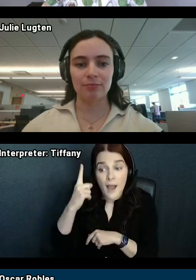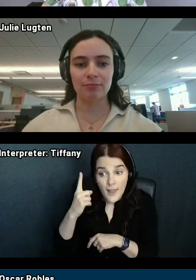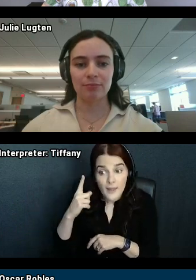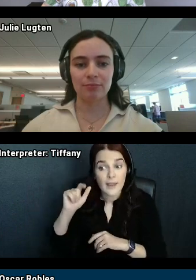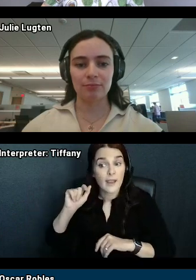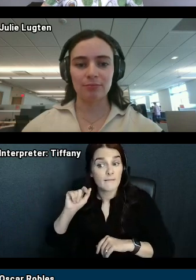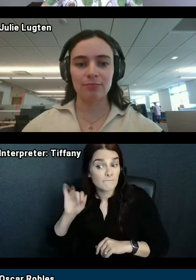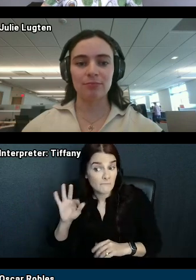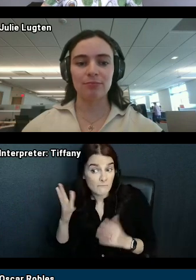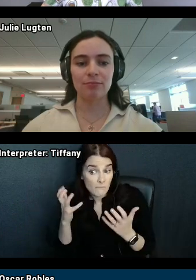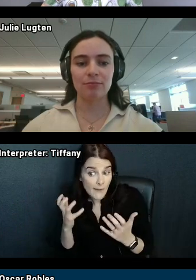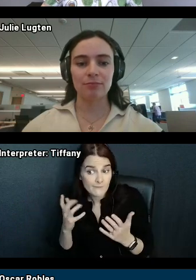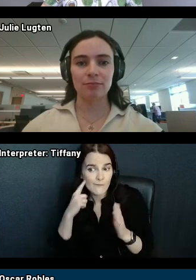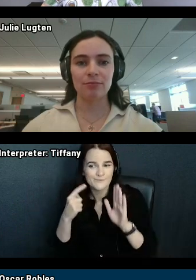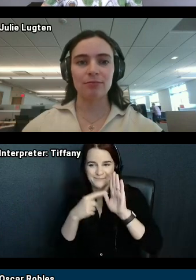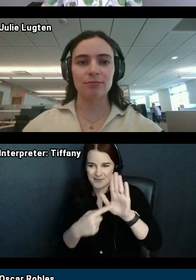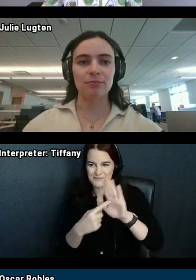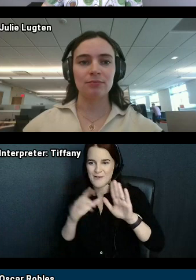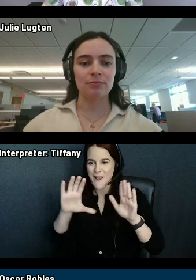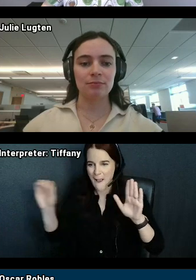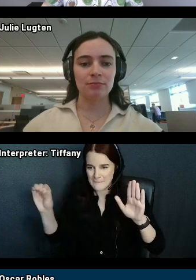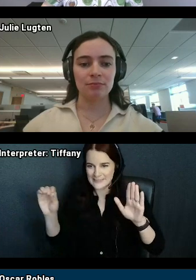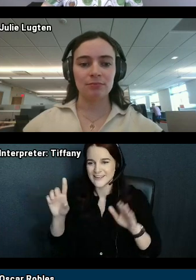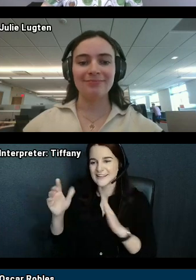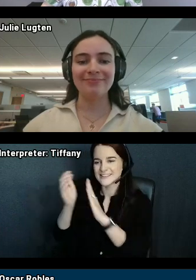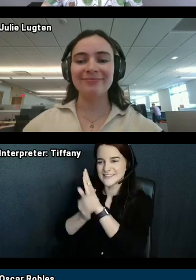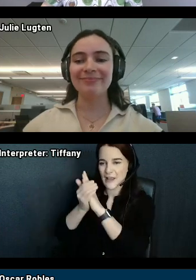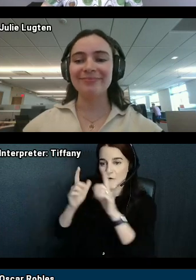say, for example, companies, the default card shows,